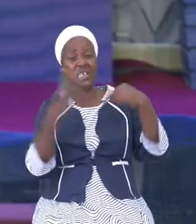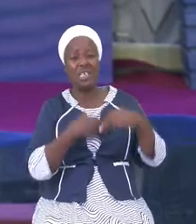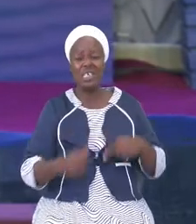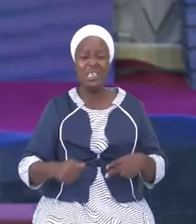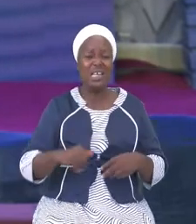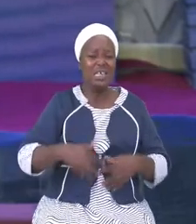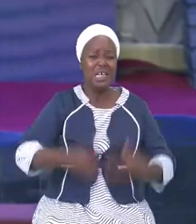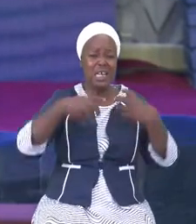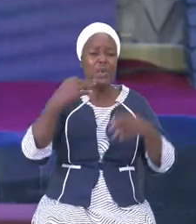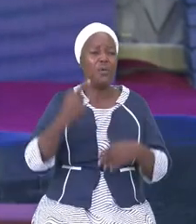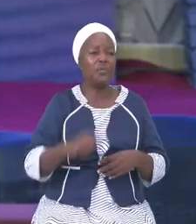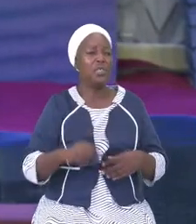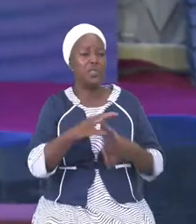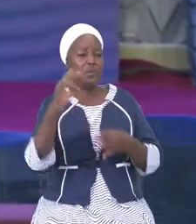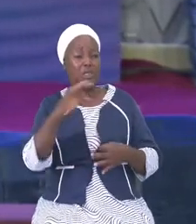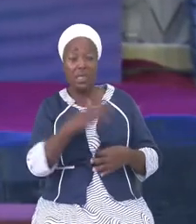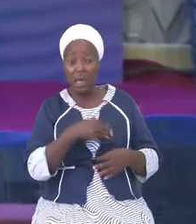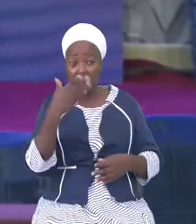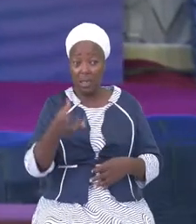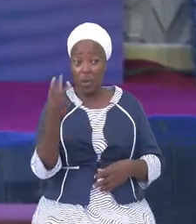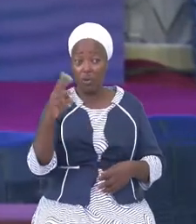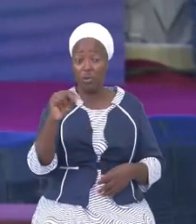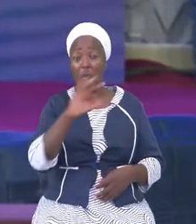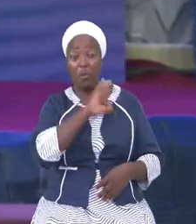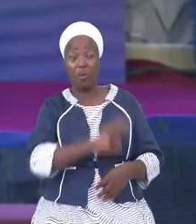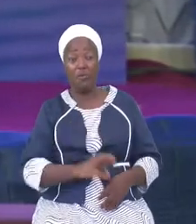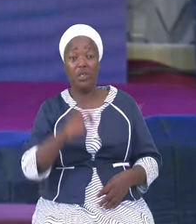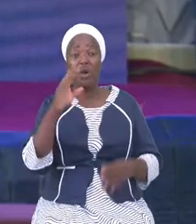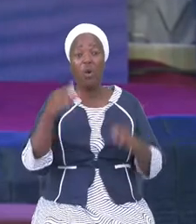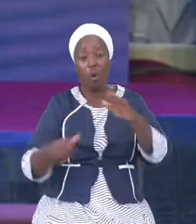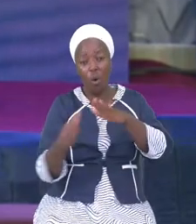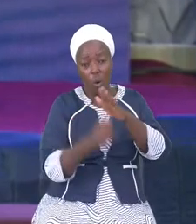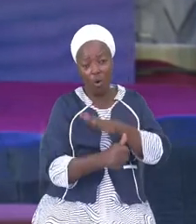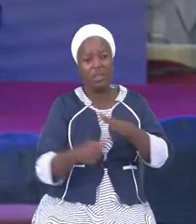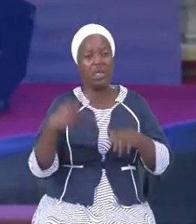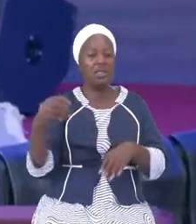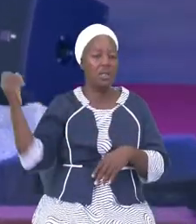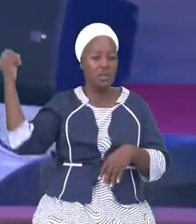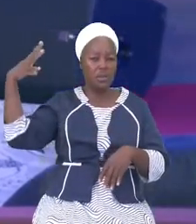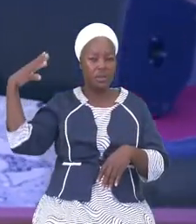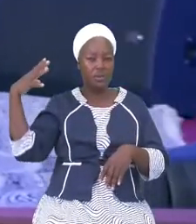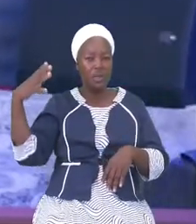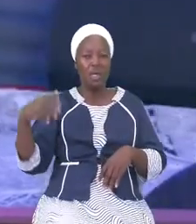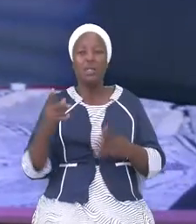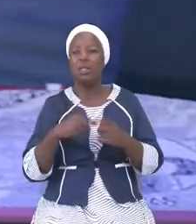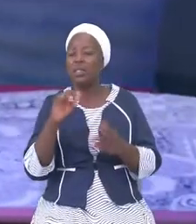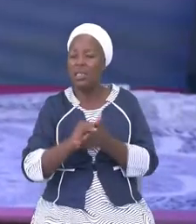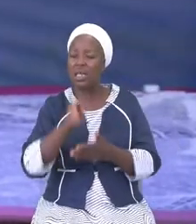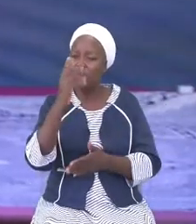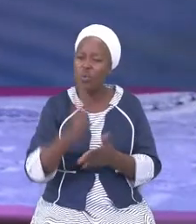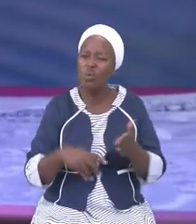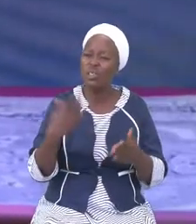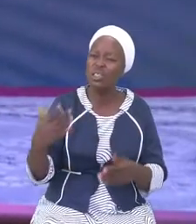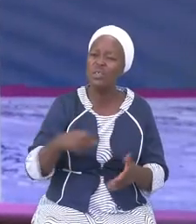vexation of spirit, and there was no profit under the sun. Let's watch the things of the